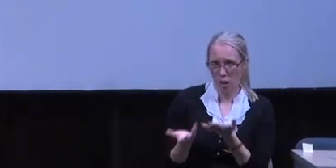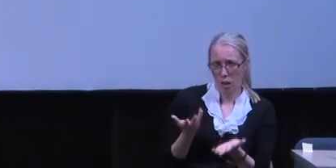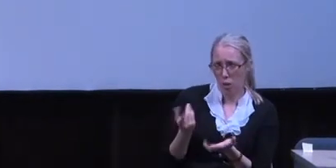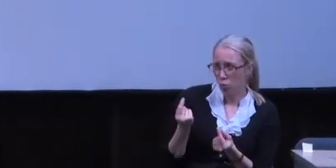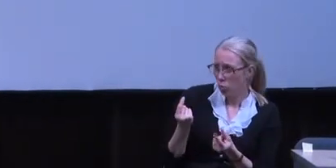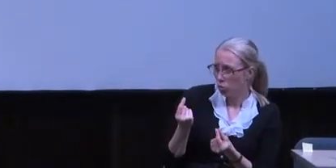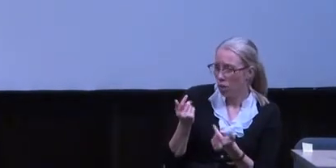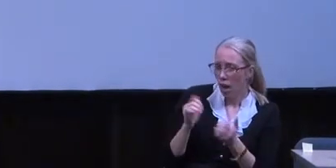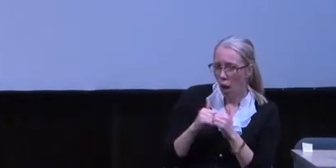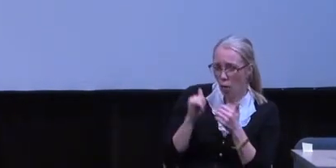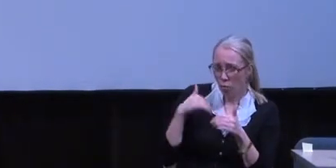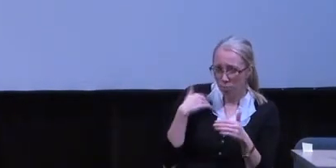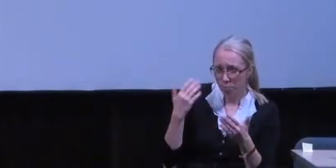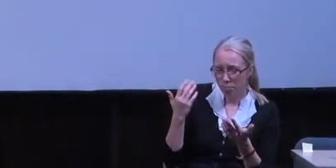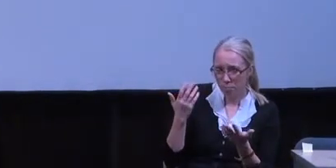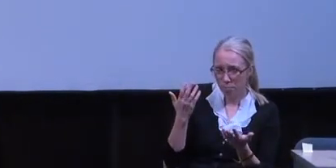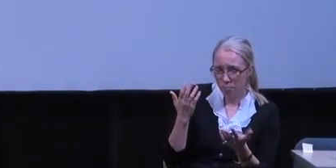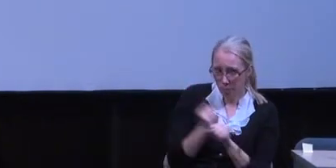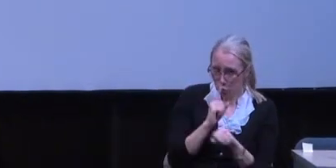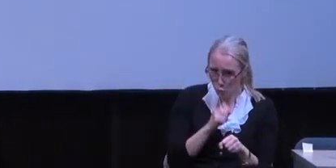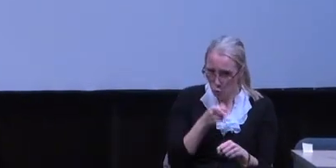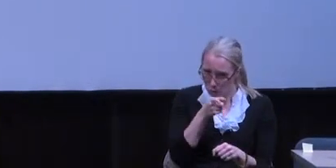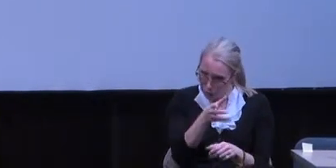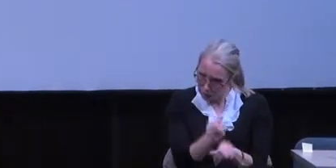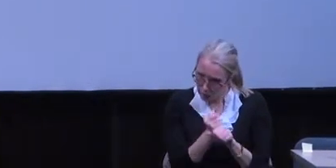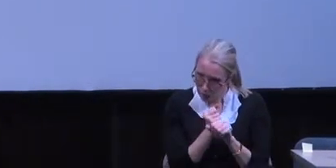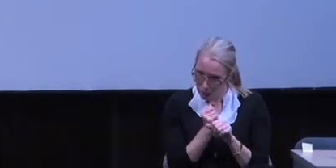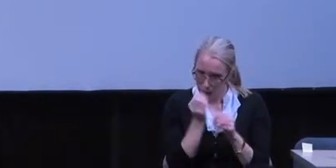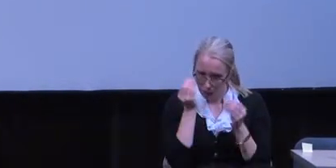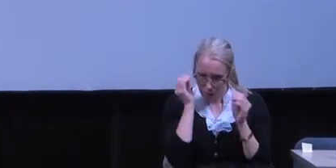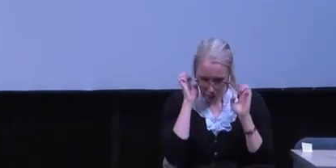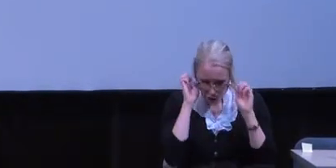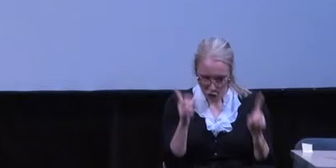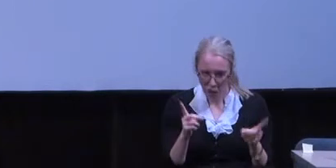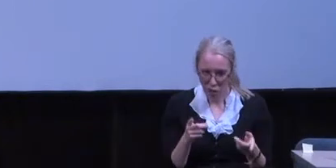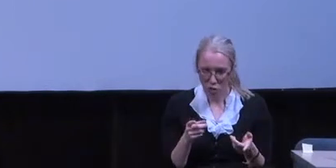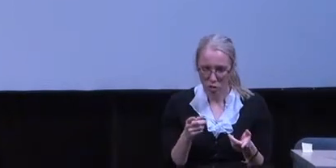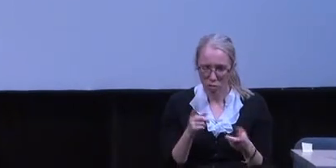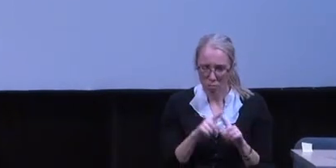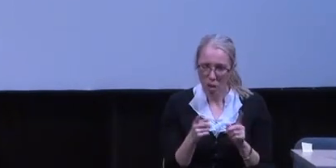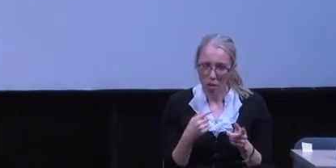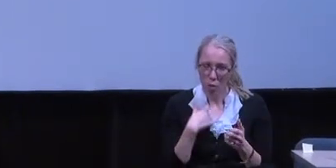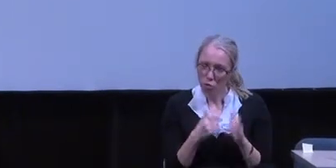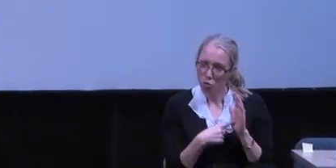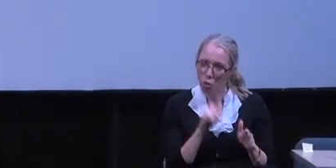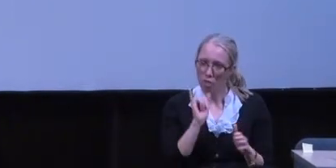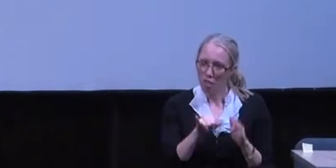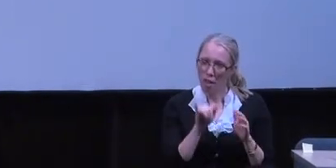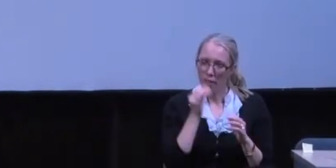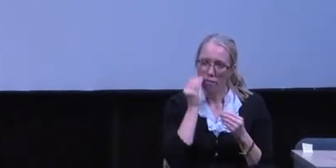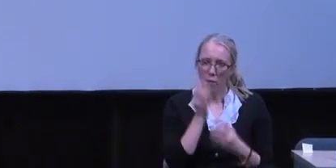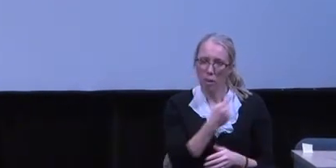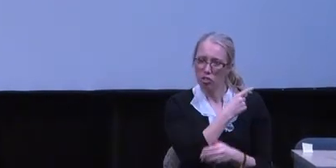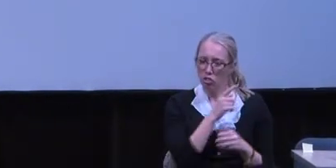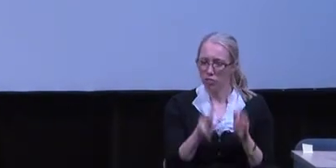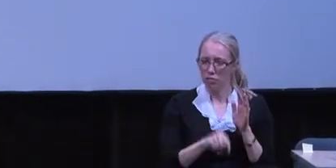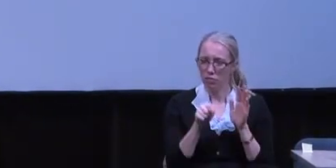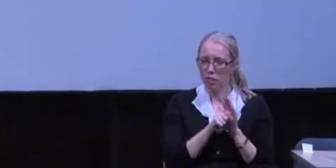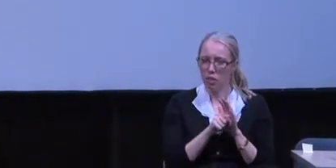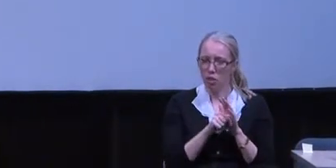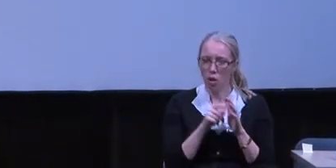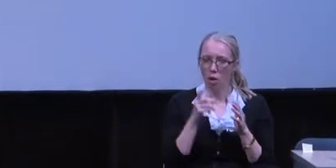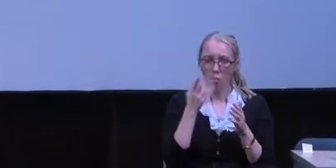there's that trade-off between the value of education based on folks that are online now. So ubiquitous and available,